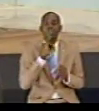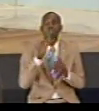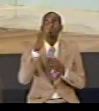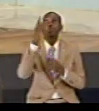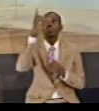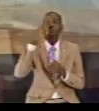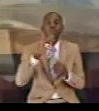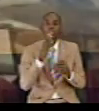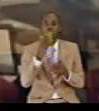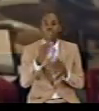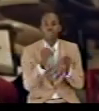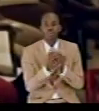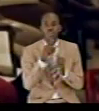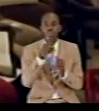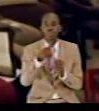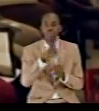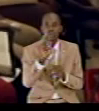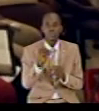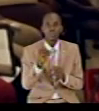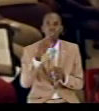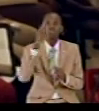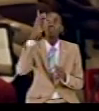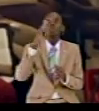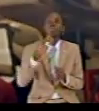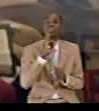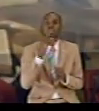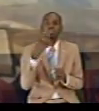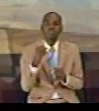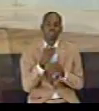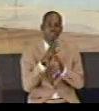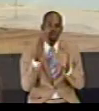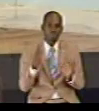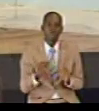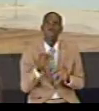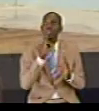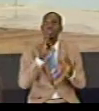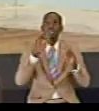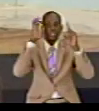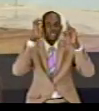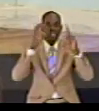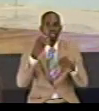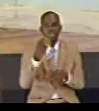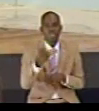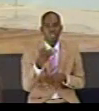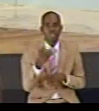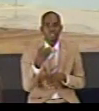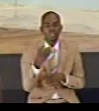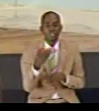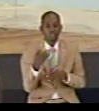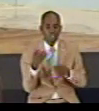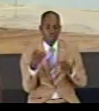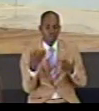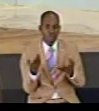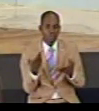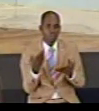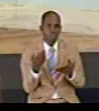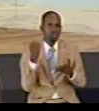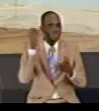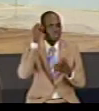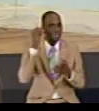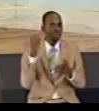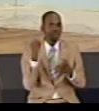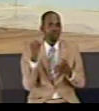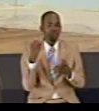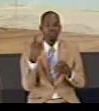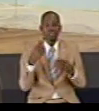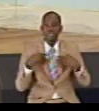you? God, the Savior, is he there? The strengthener, is he there? The